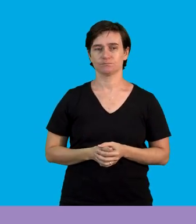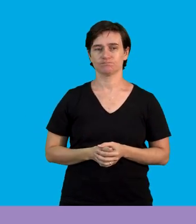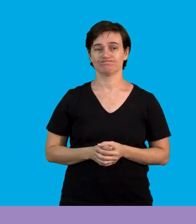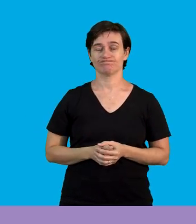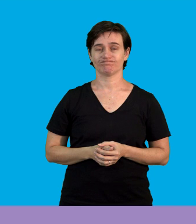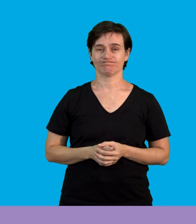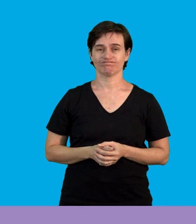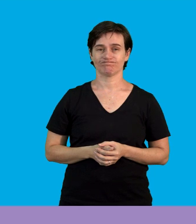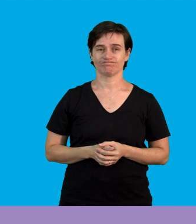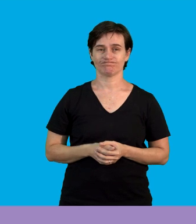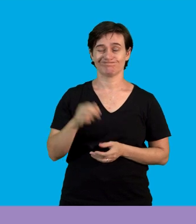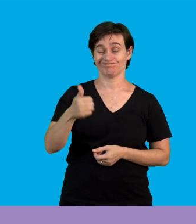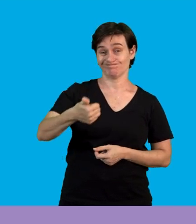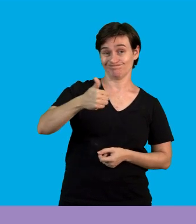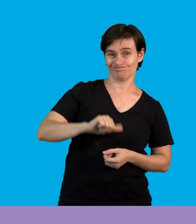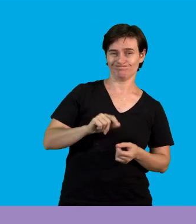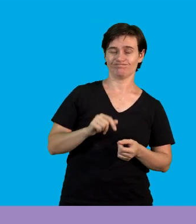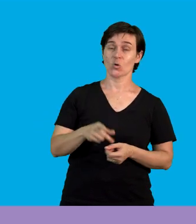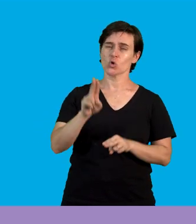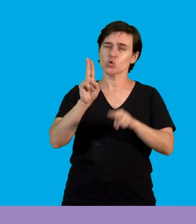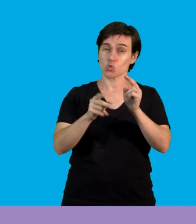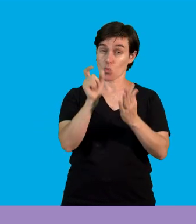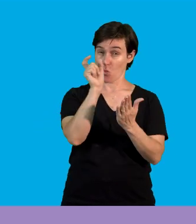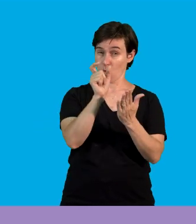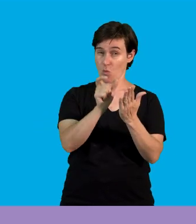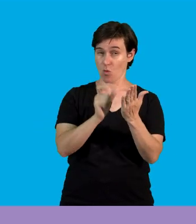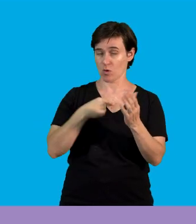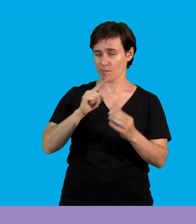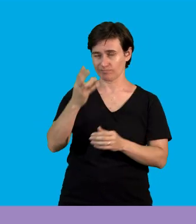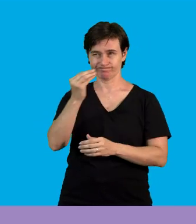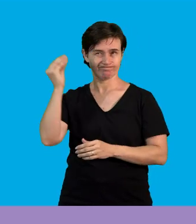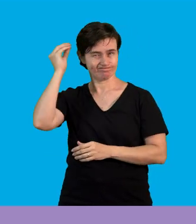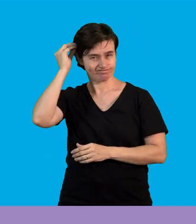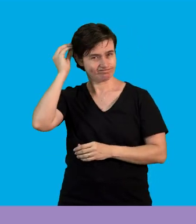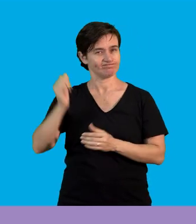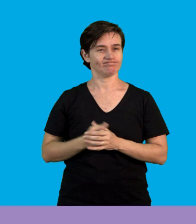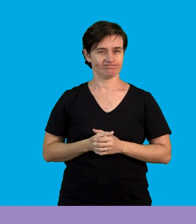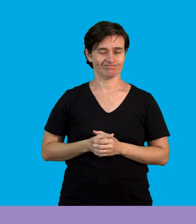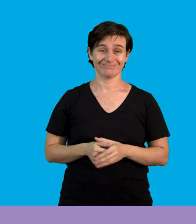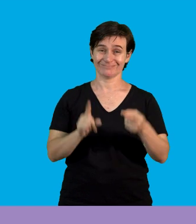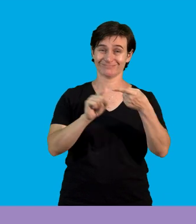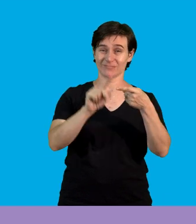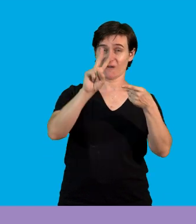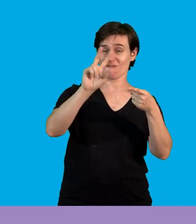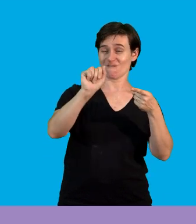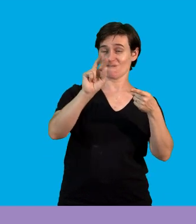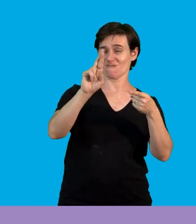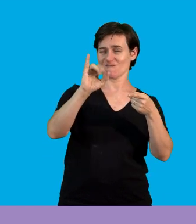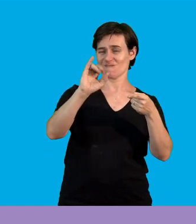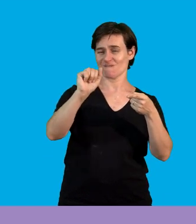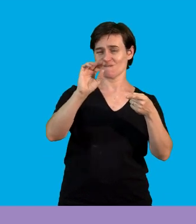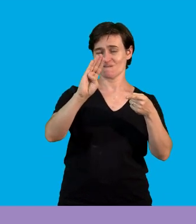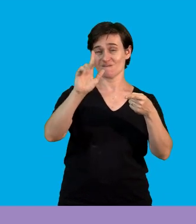to the next one. New words that we're going to use today. The first one